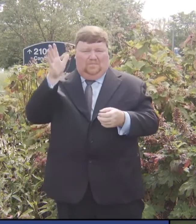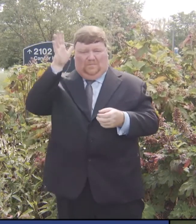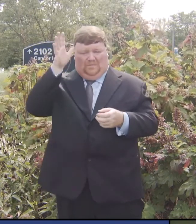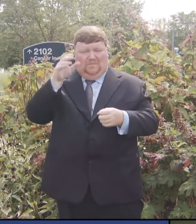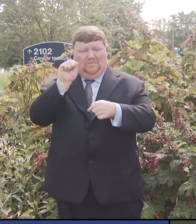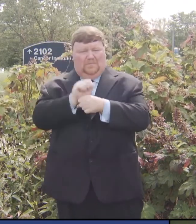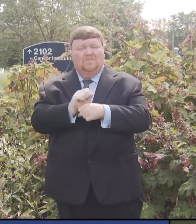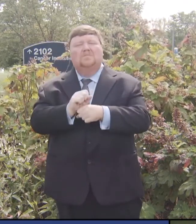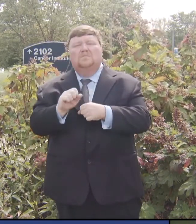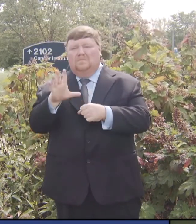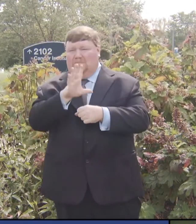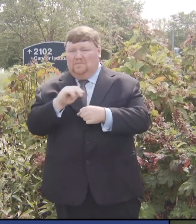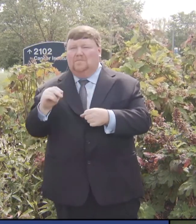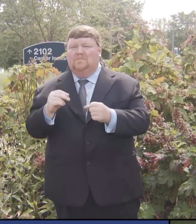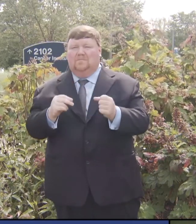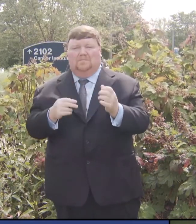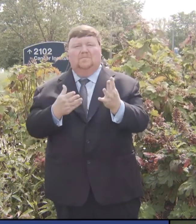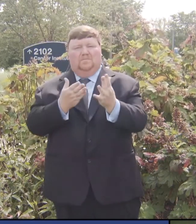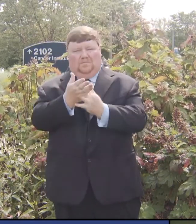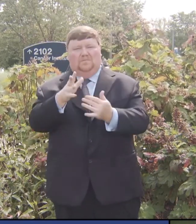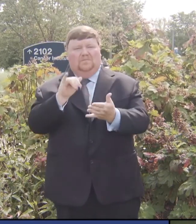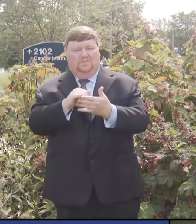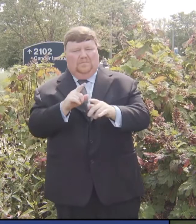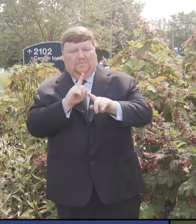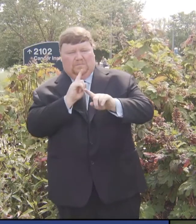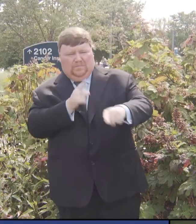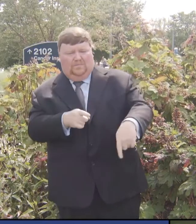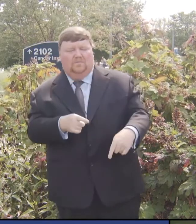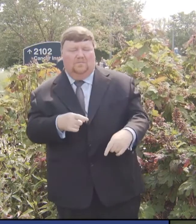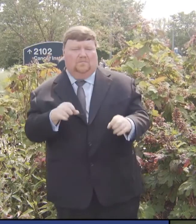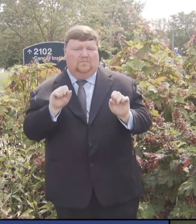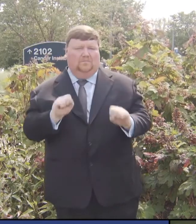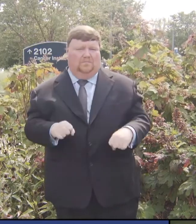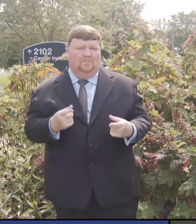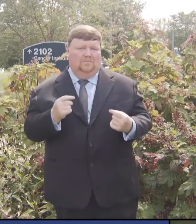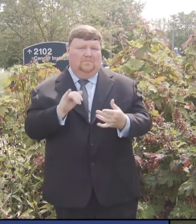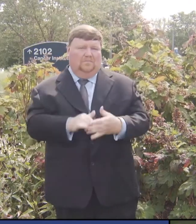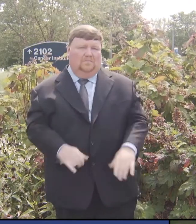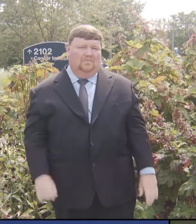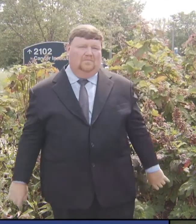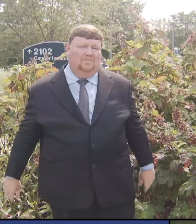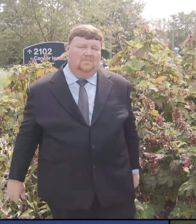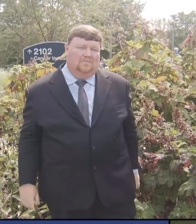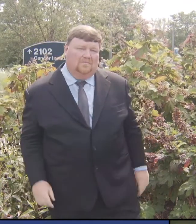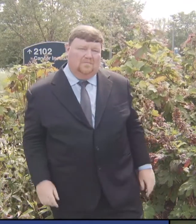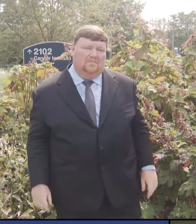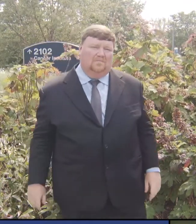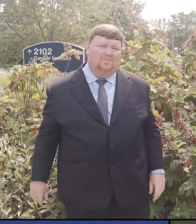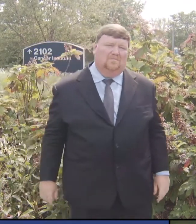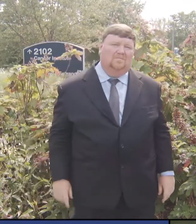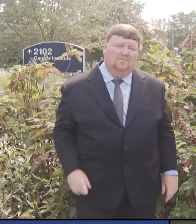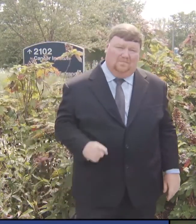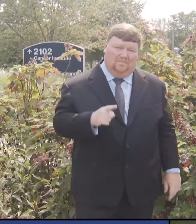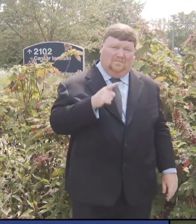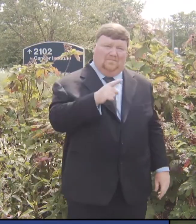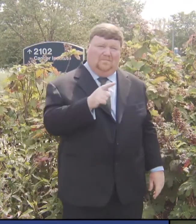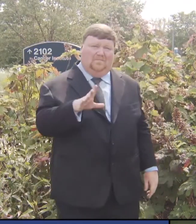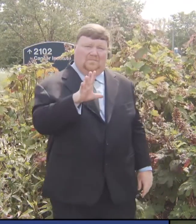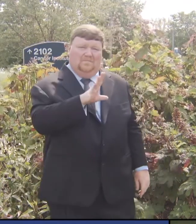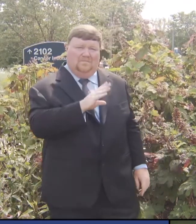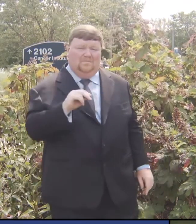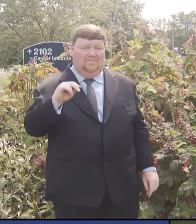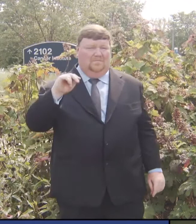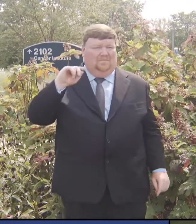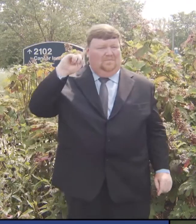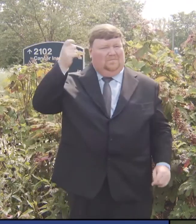willing to do that through these orders. Can you say what the trigger was? Because I know that you and the governor at every press